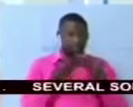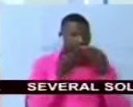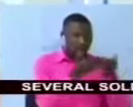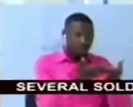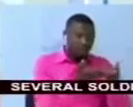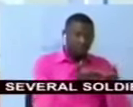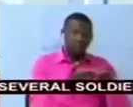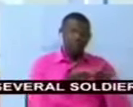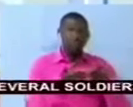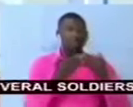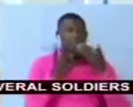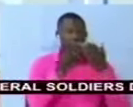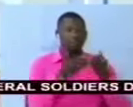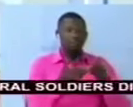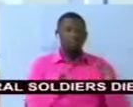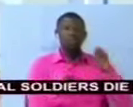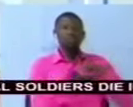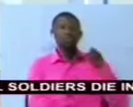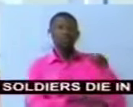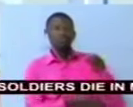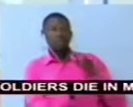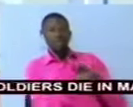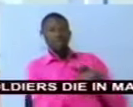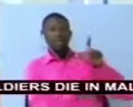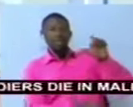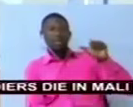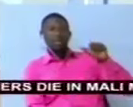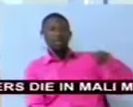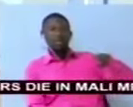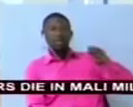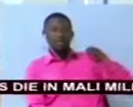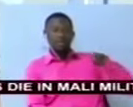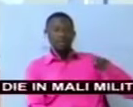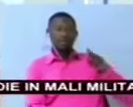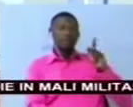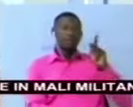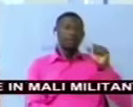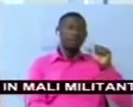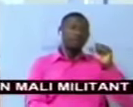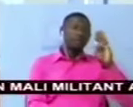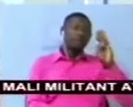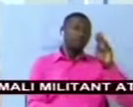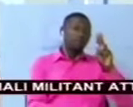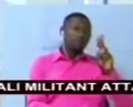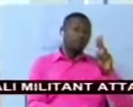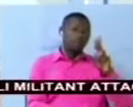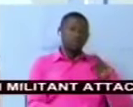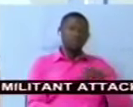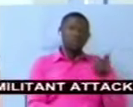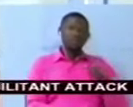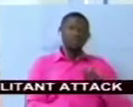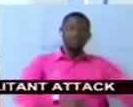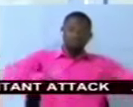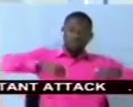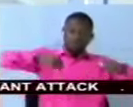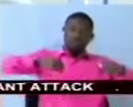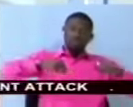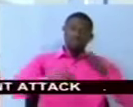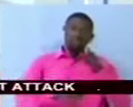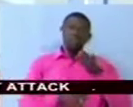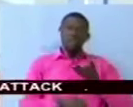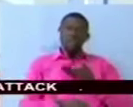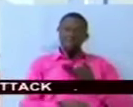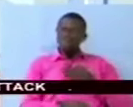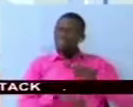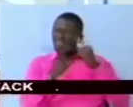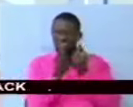on to Lanka, Lamin Kabu, and his superior, his officer commanding. Did you have anything else to do with